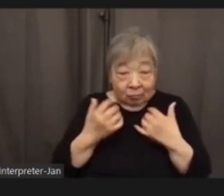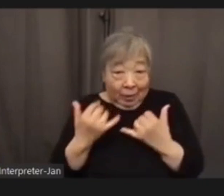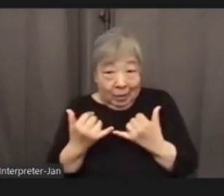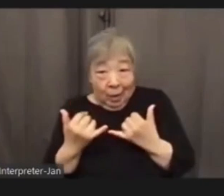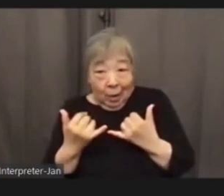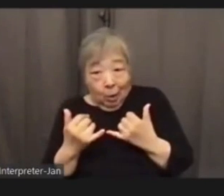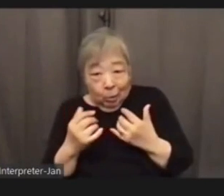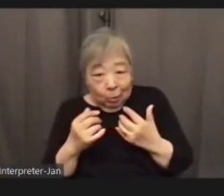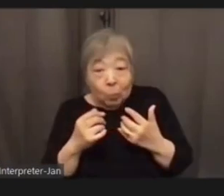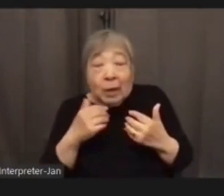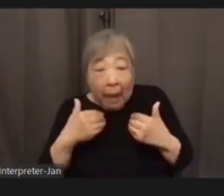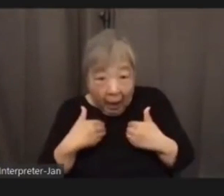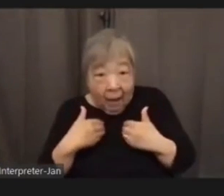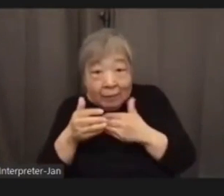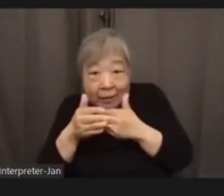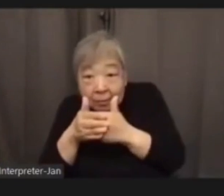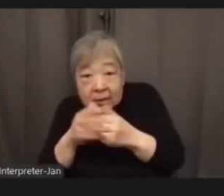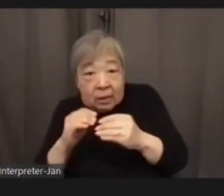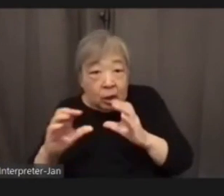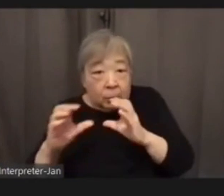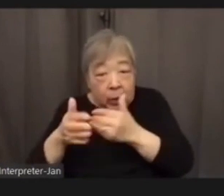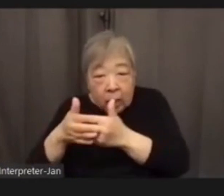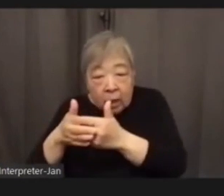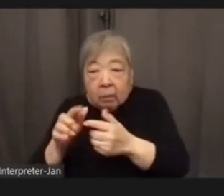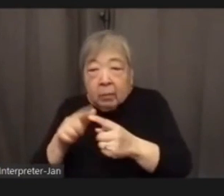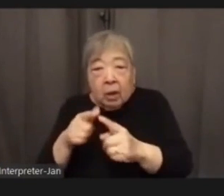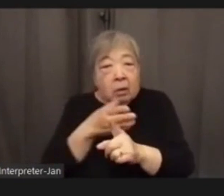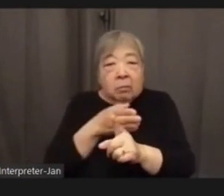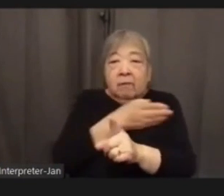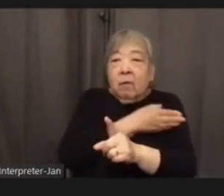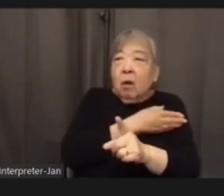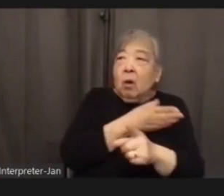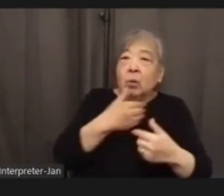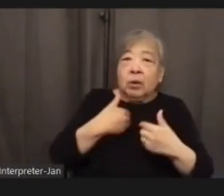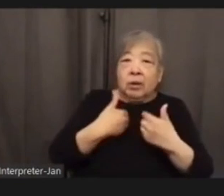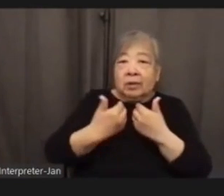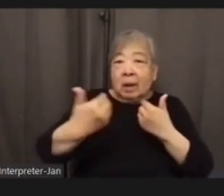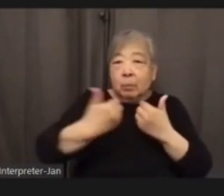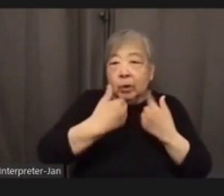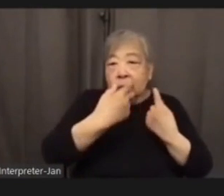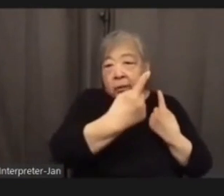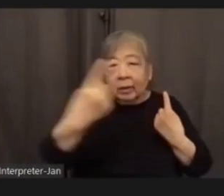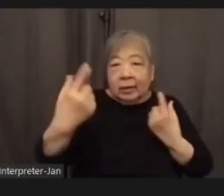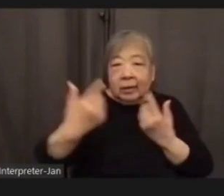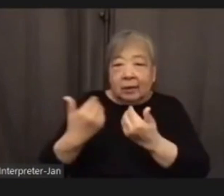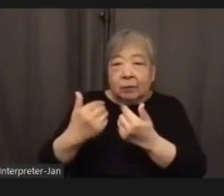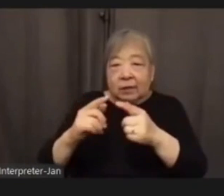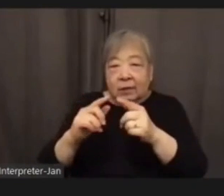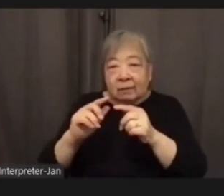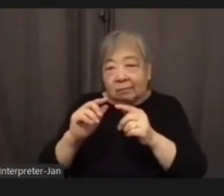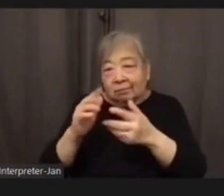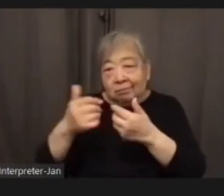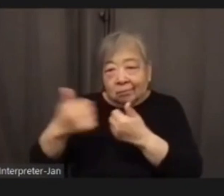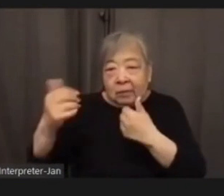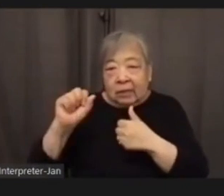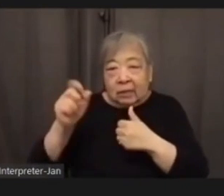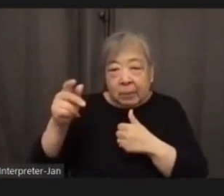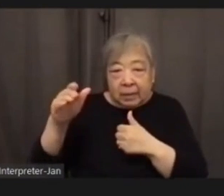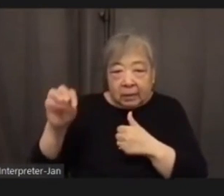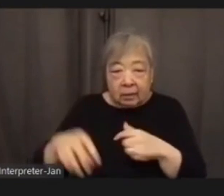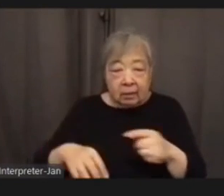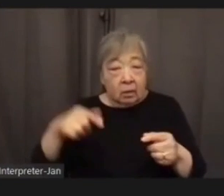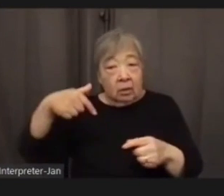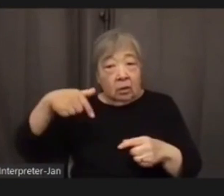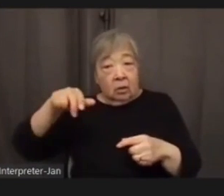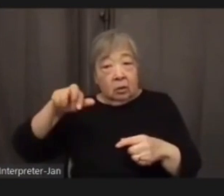now, even though we're in different spaces. We did, however, record a whole new